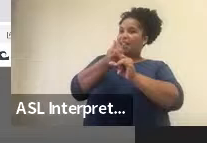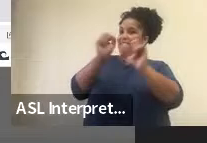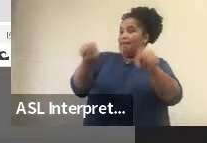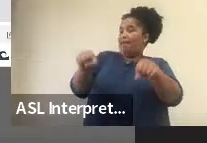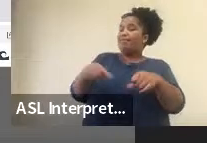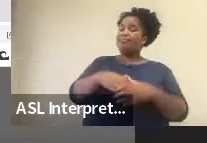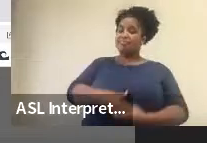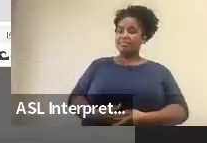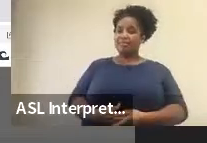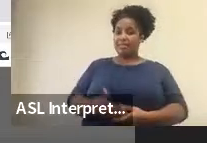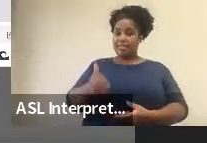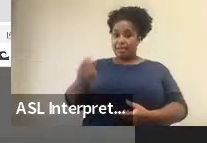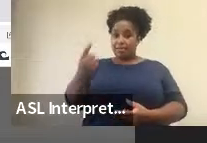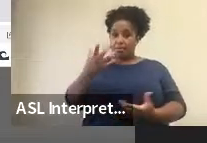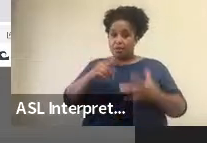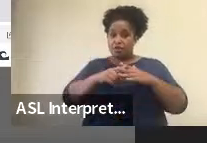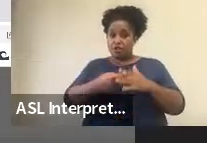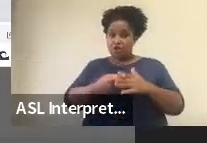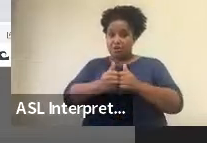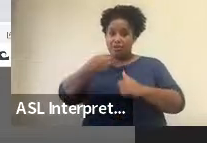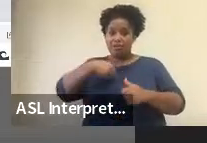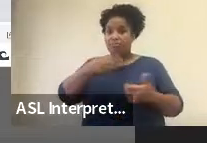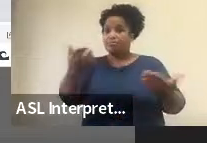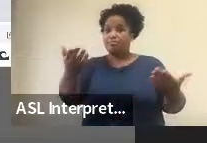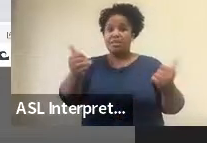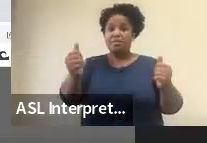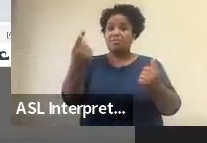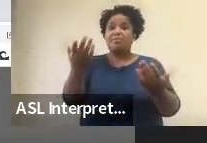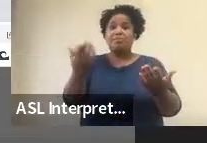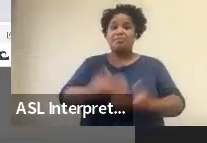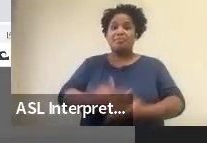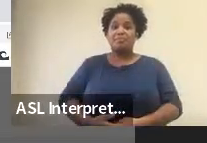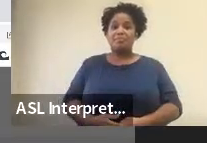So does anyone want to start us off?